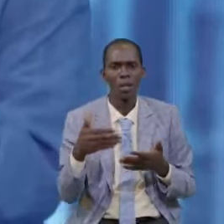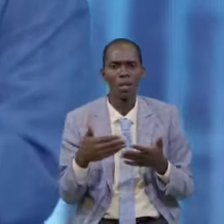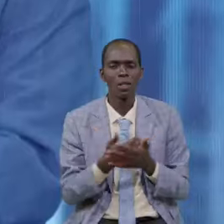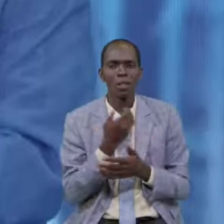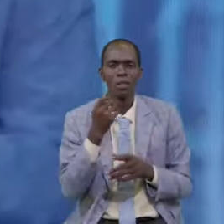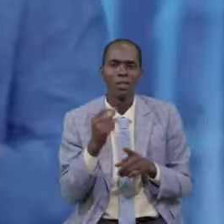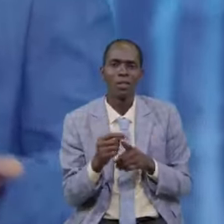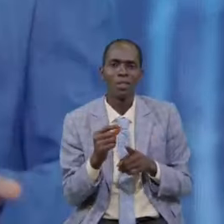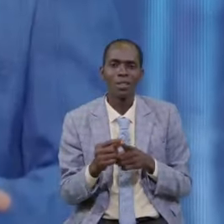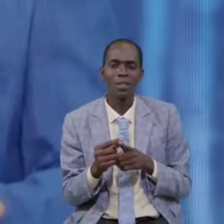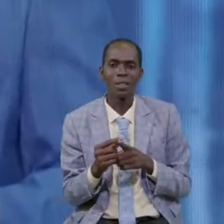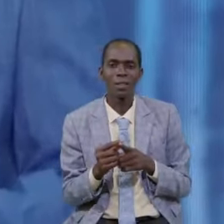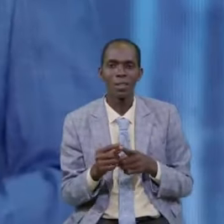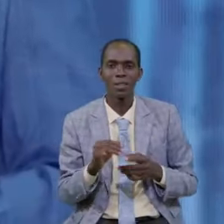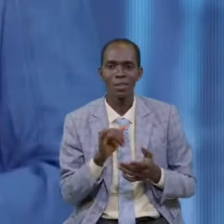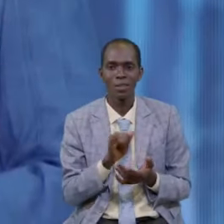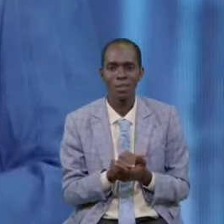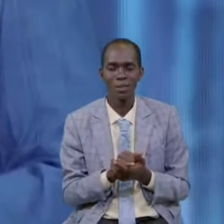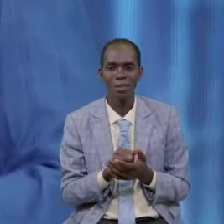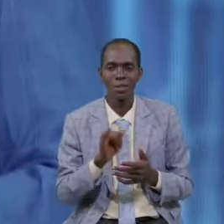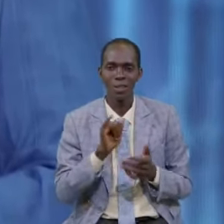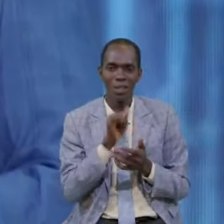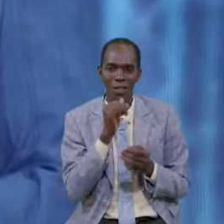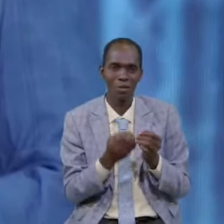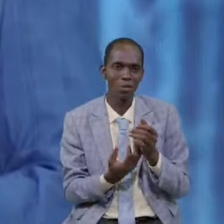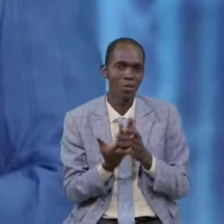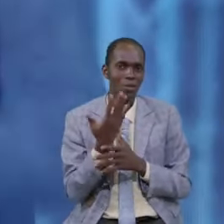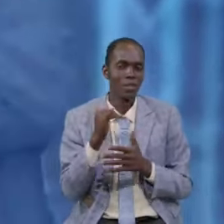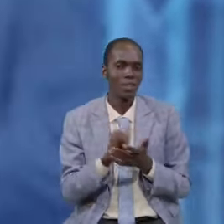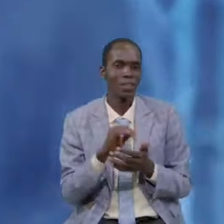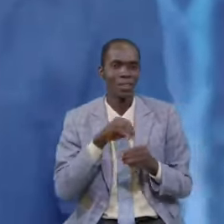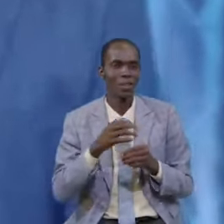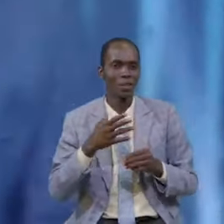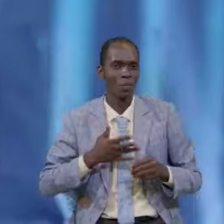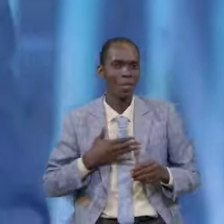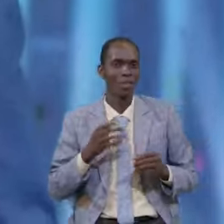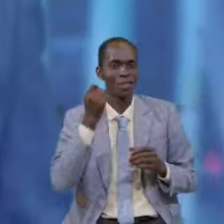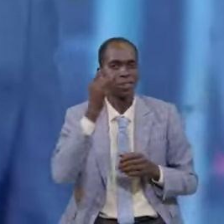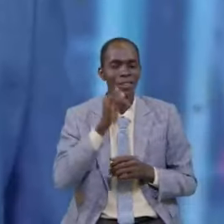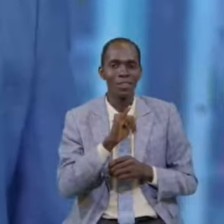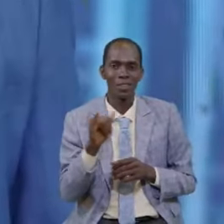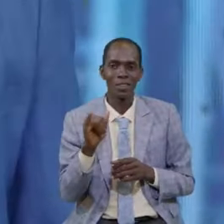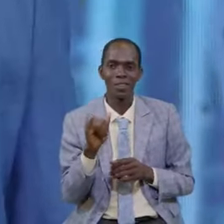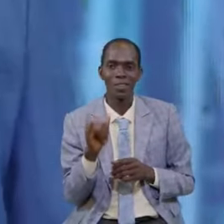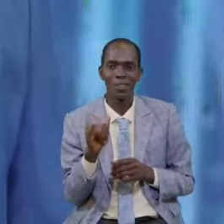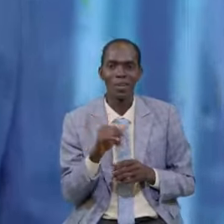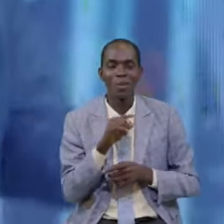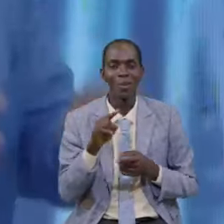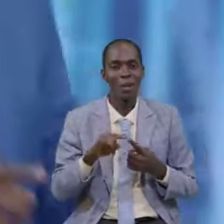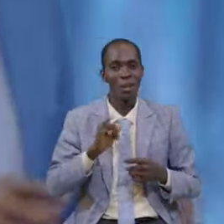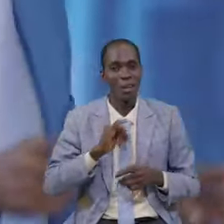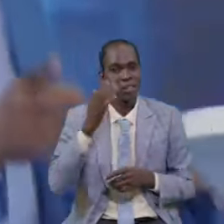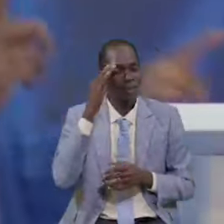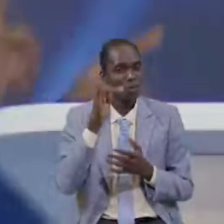I'm growing even in my understanding of language. When I know that word I want to